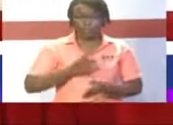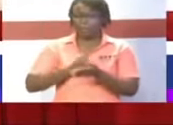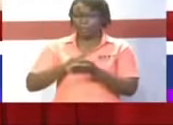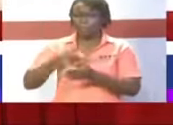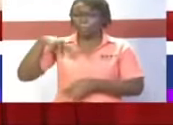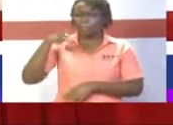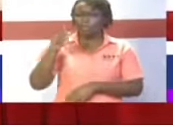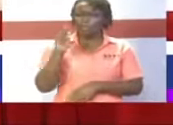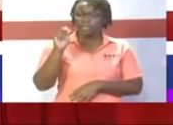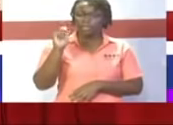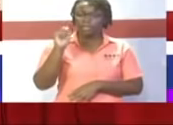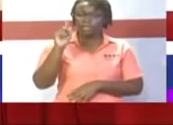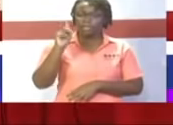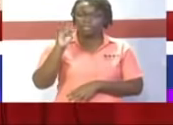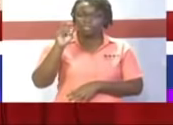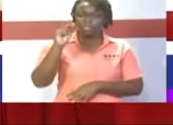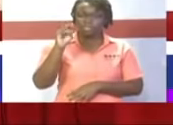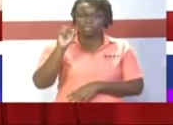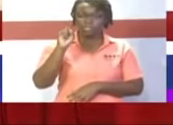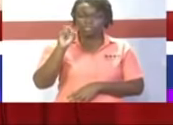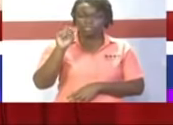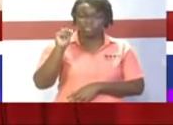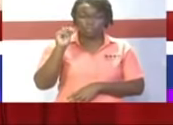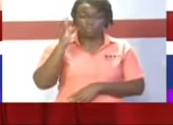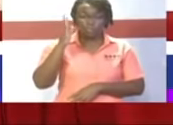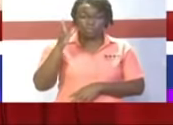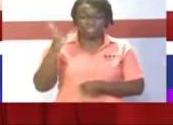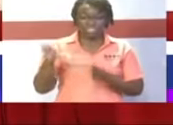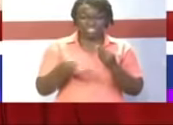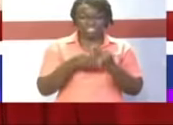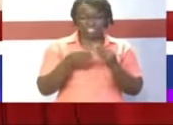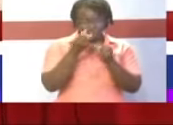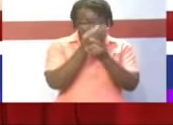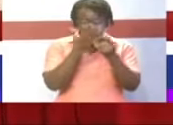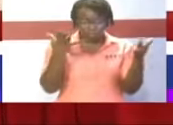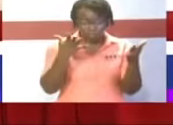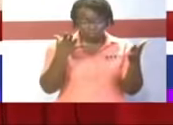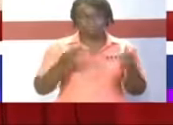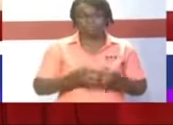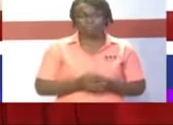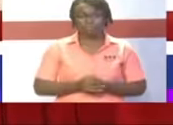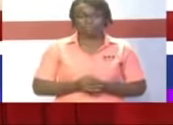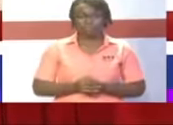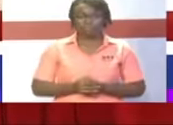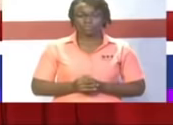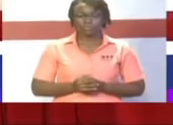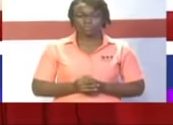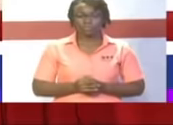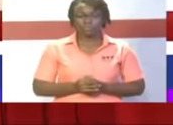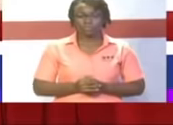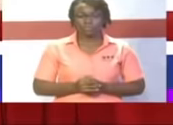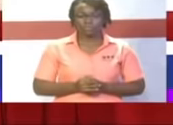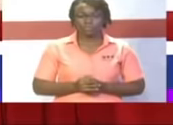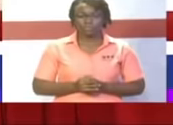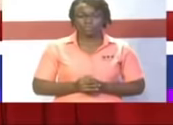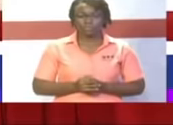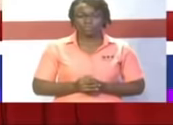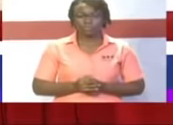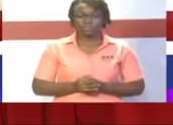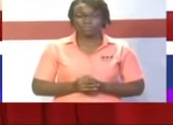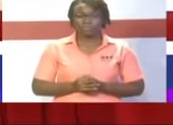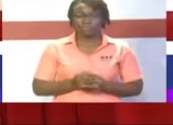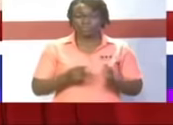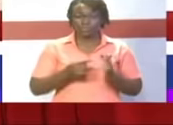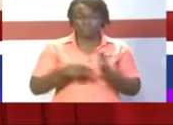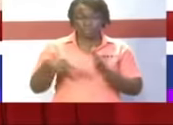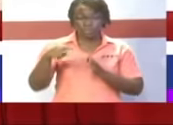who will provide us with additional information on the categories of immunocompromised persons who will be eligible